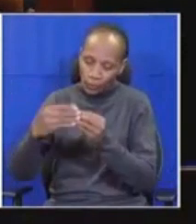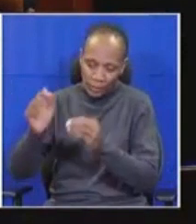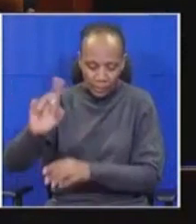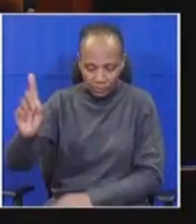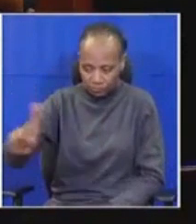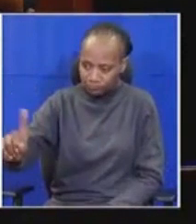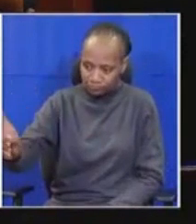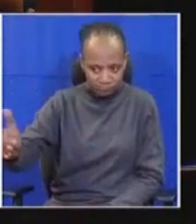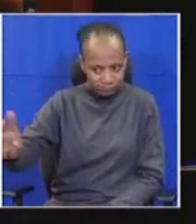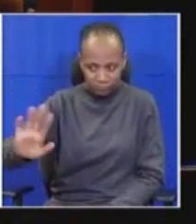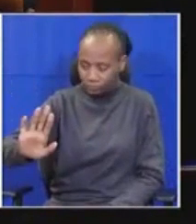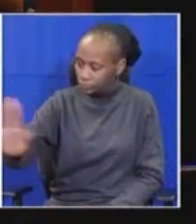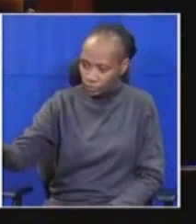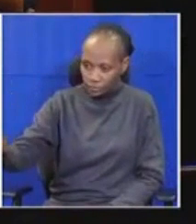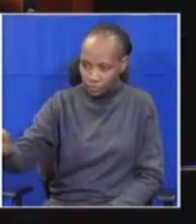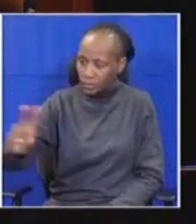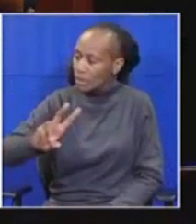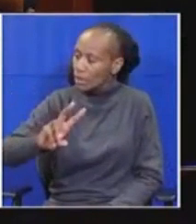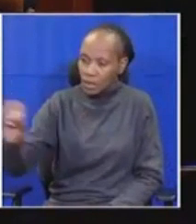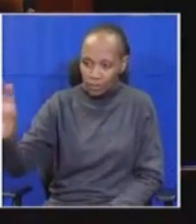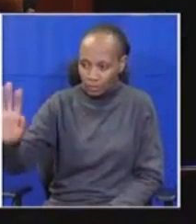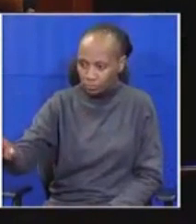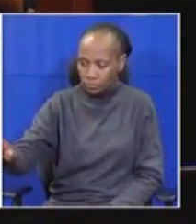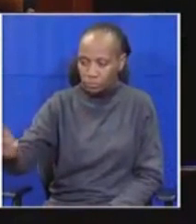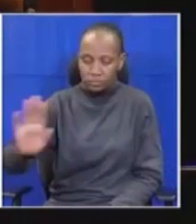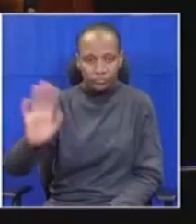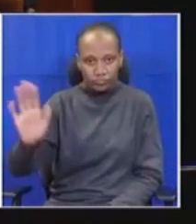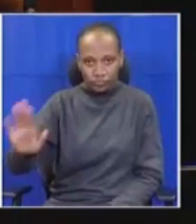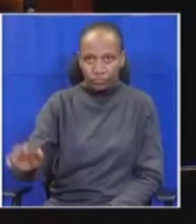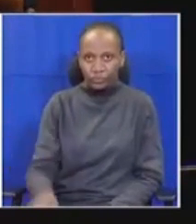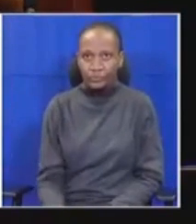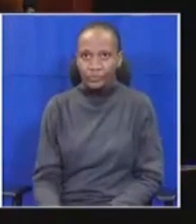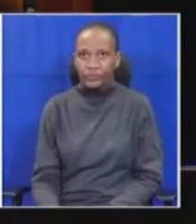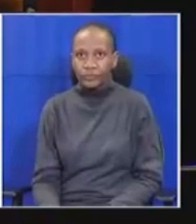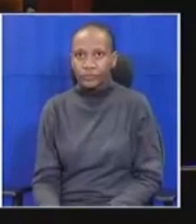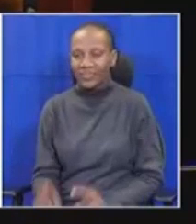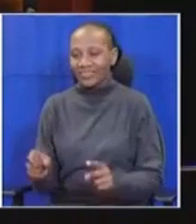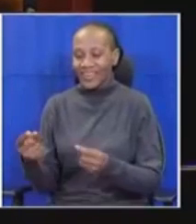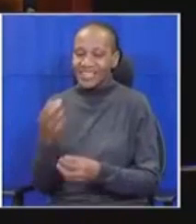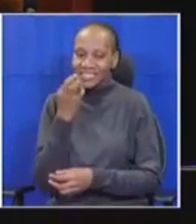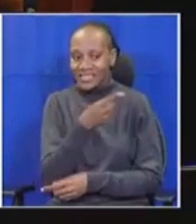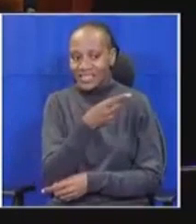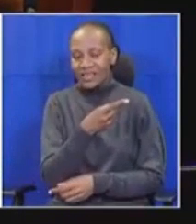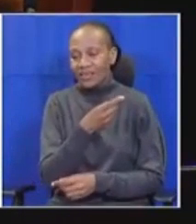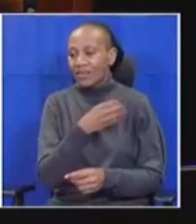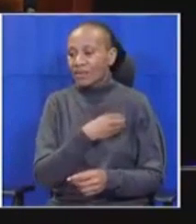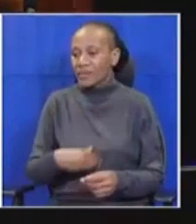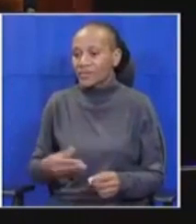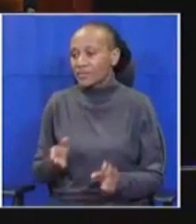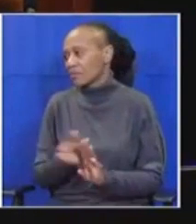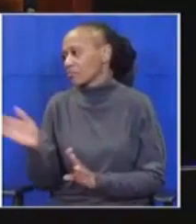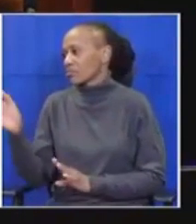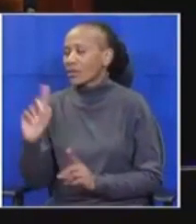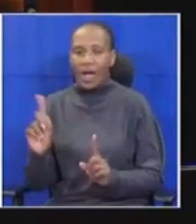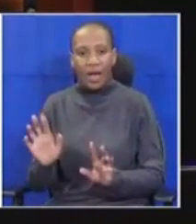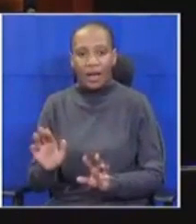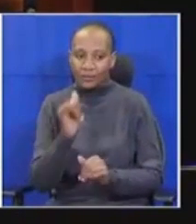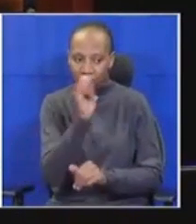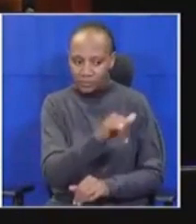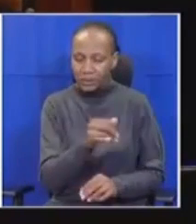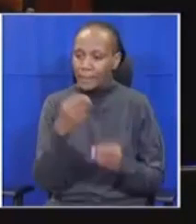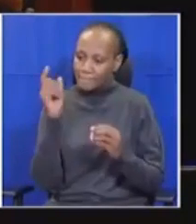10 minutes. No, Honourable Member, that's not the point of order. We can't allow the President to leave the podium now. He's busy answering questions.